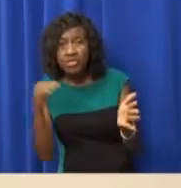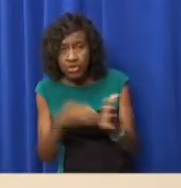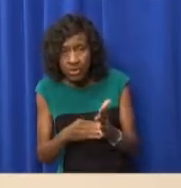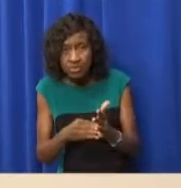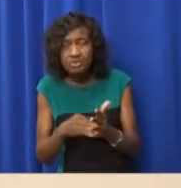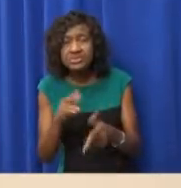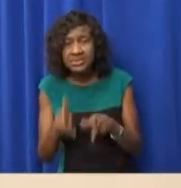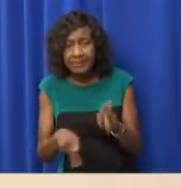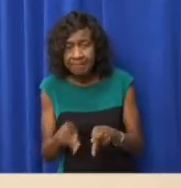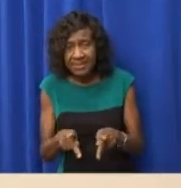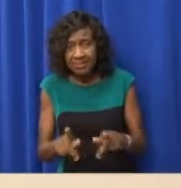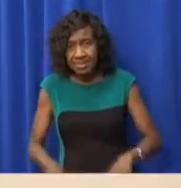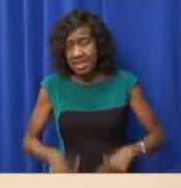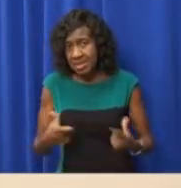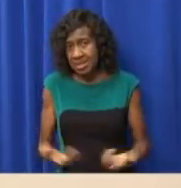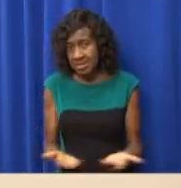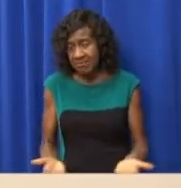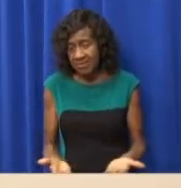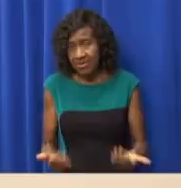to